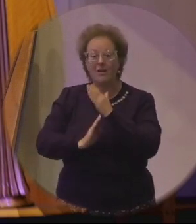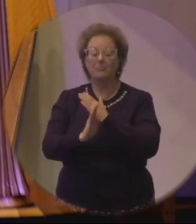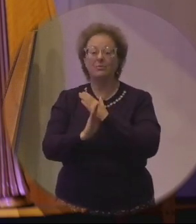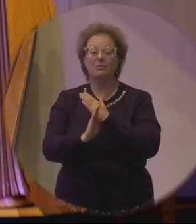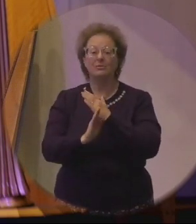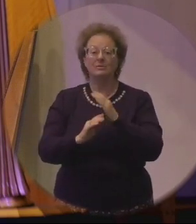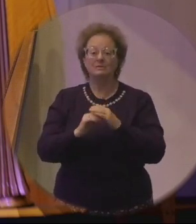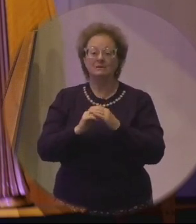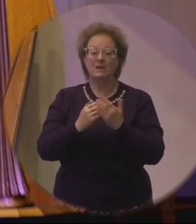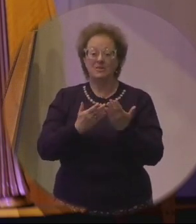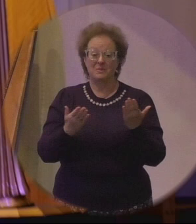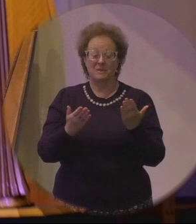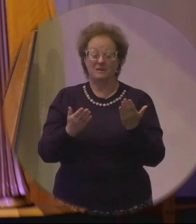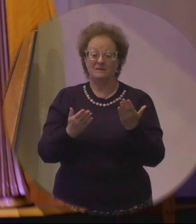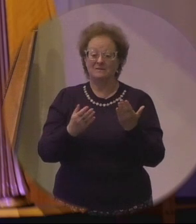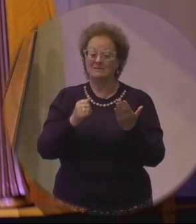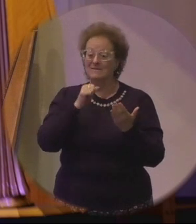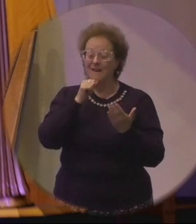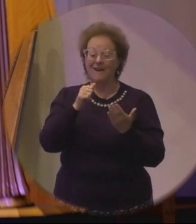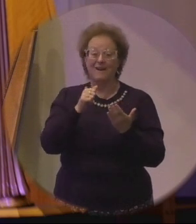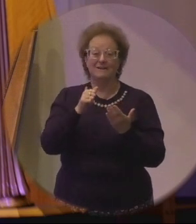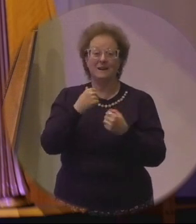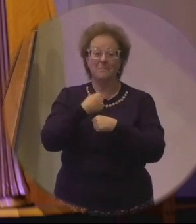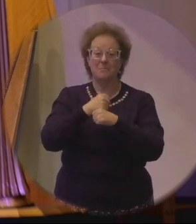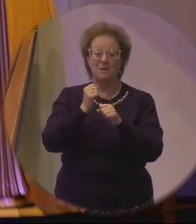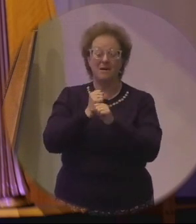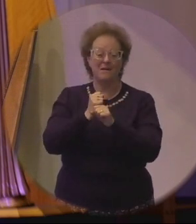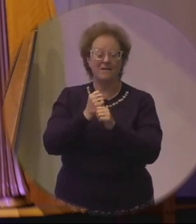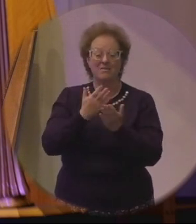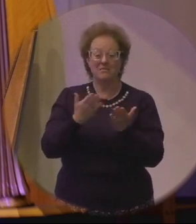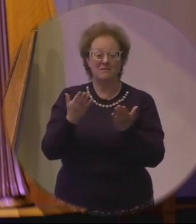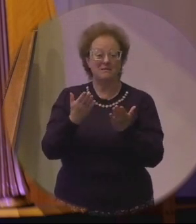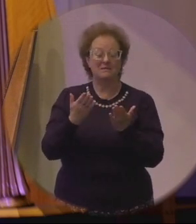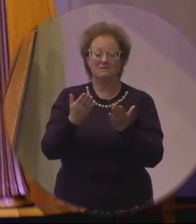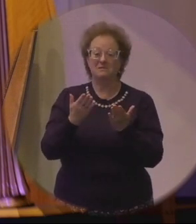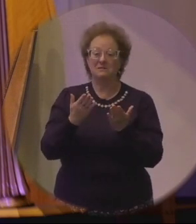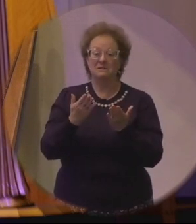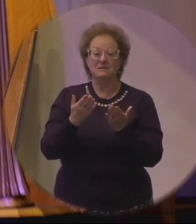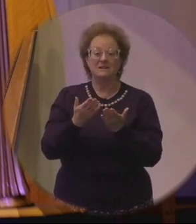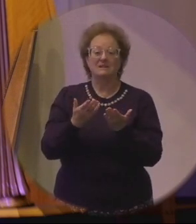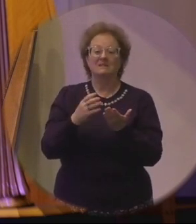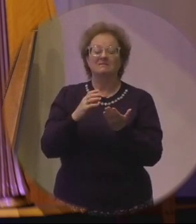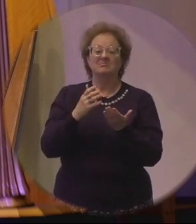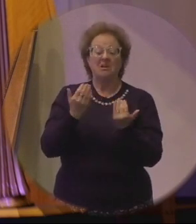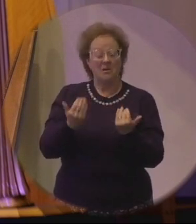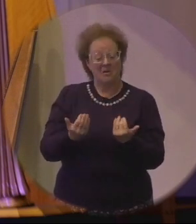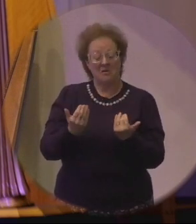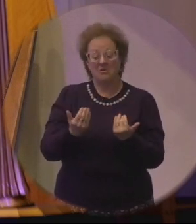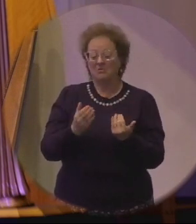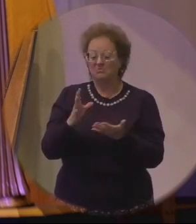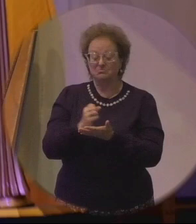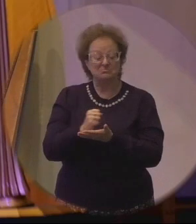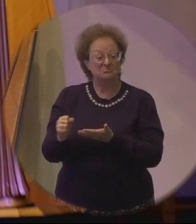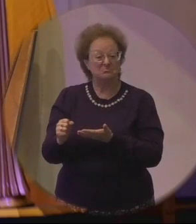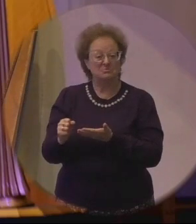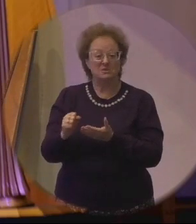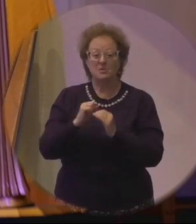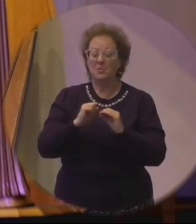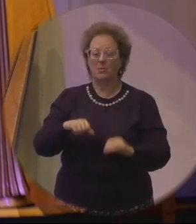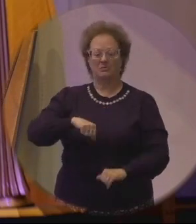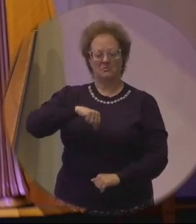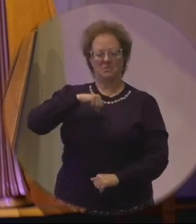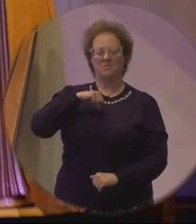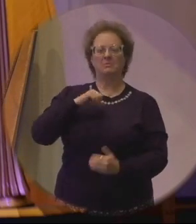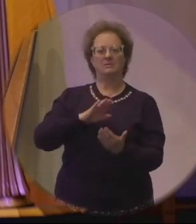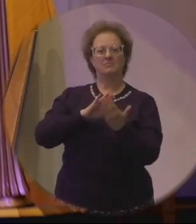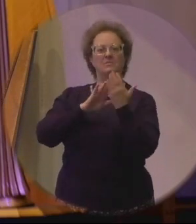world, even things that are not, to bring to nothing things that are, so that no human being might boast in the presence